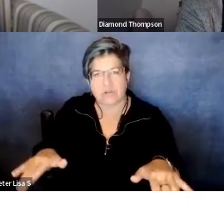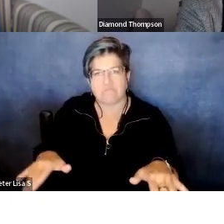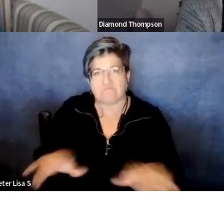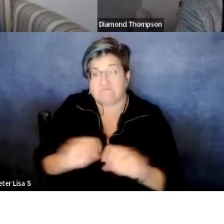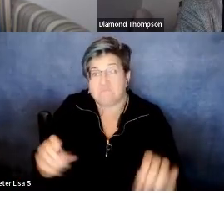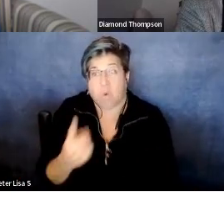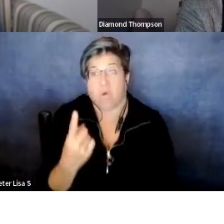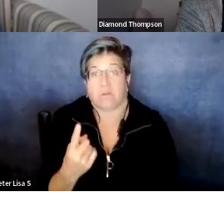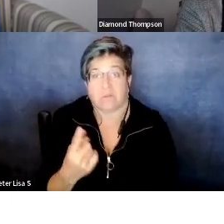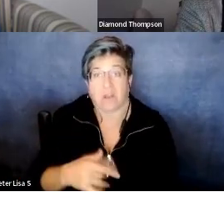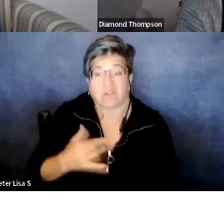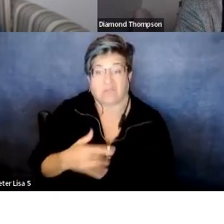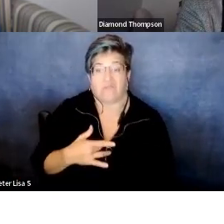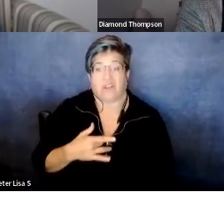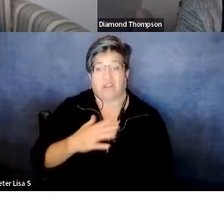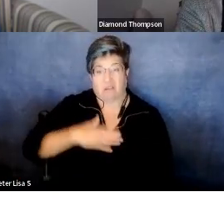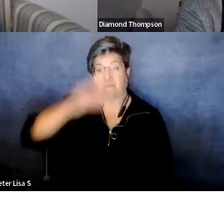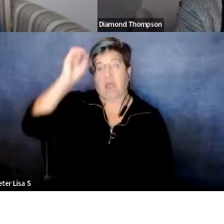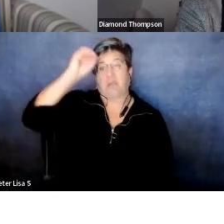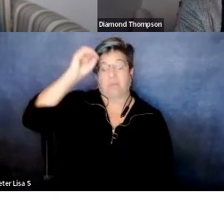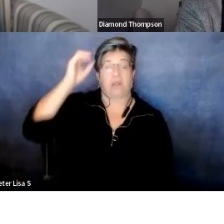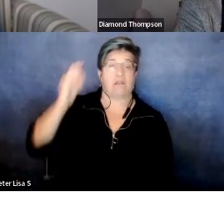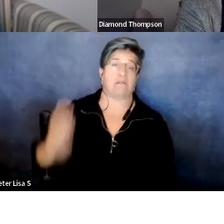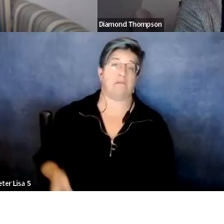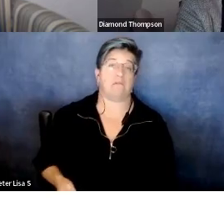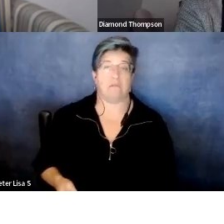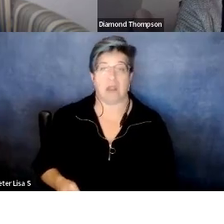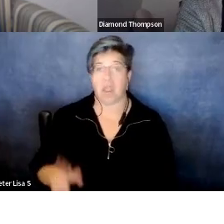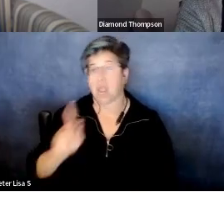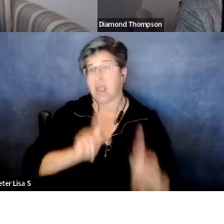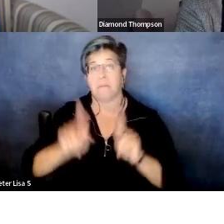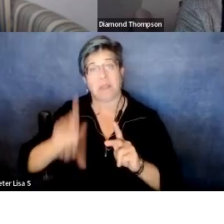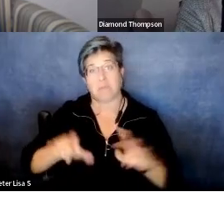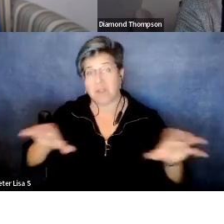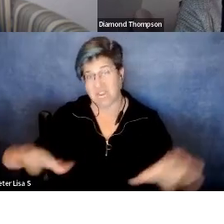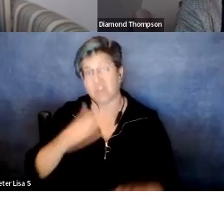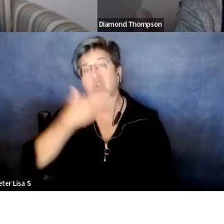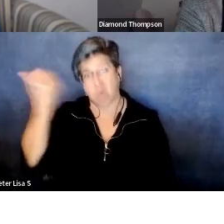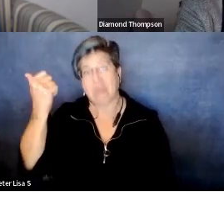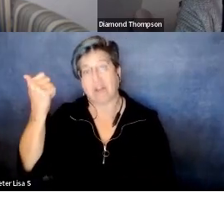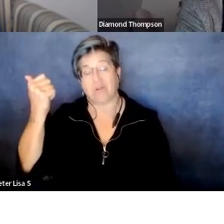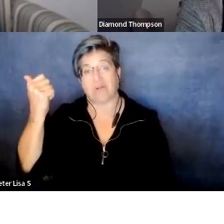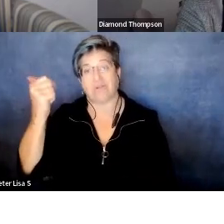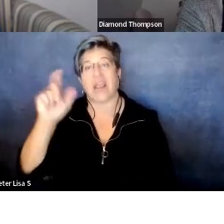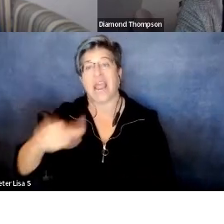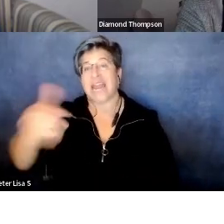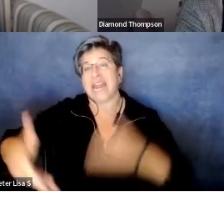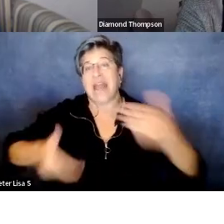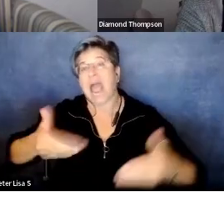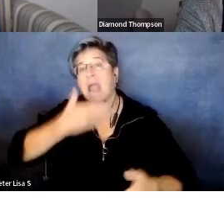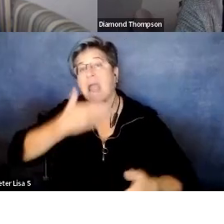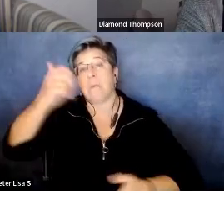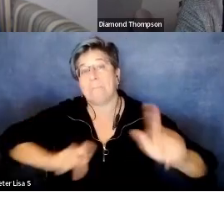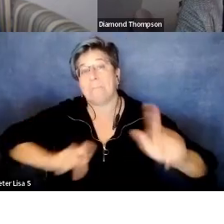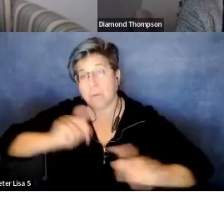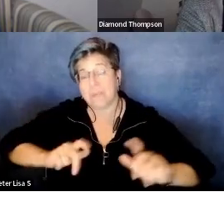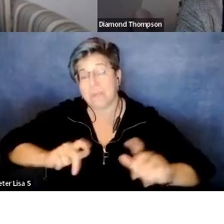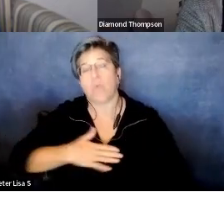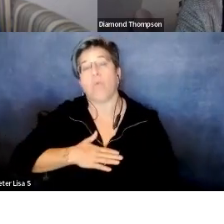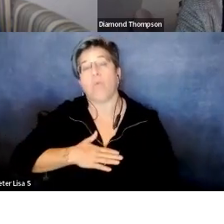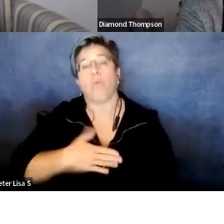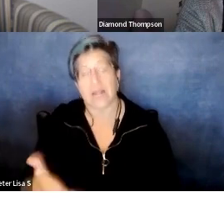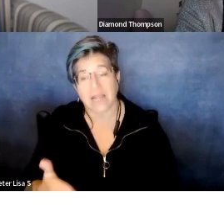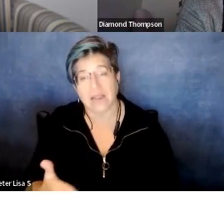nobody. So I feel like, in my opinion, people need to do better, and they need to hire better people that are willing